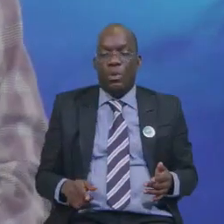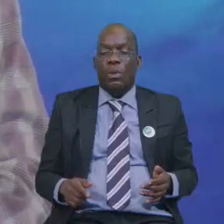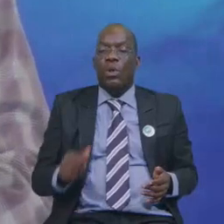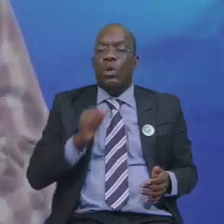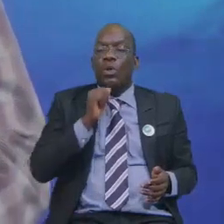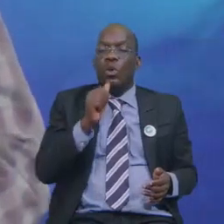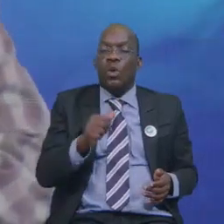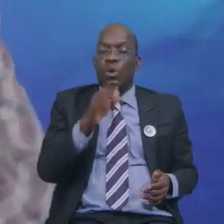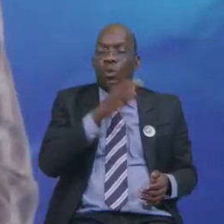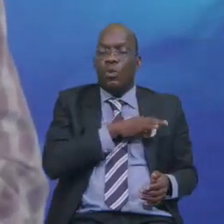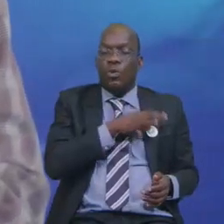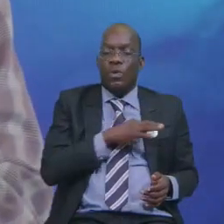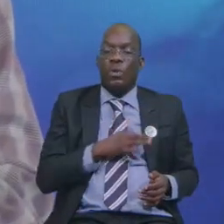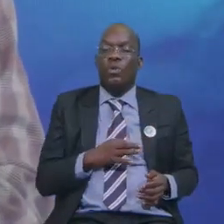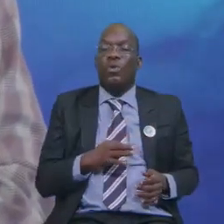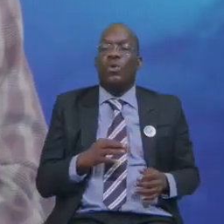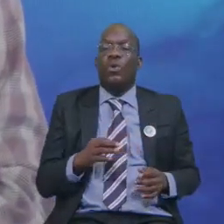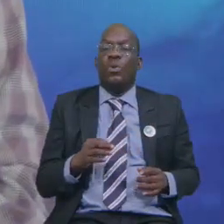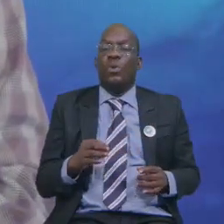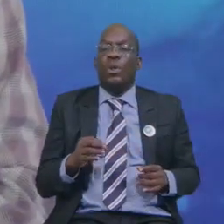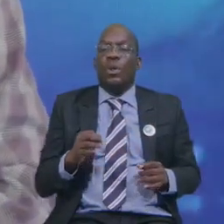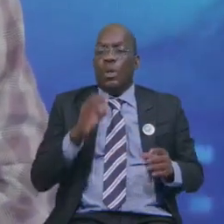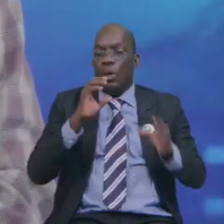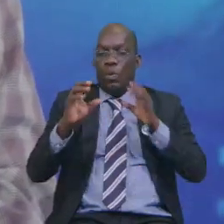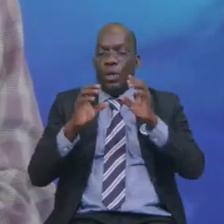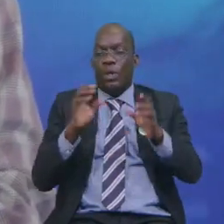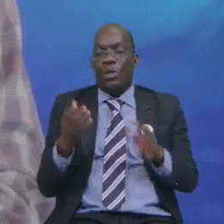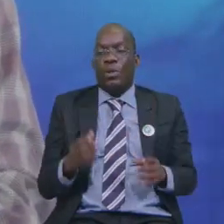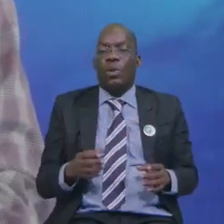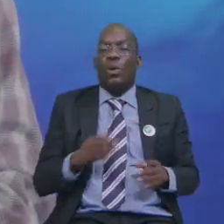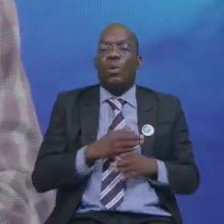unprofitable speech thoroughly, completely.